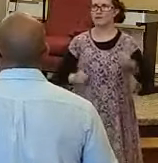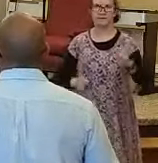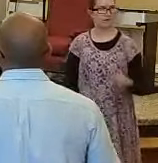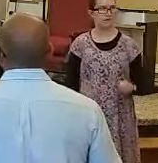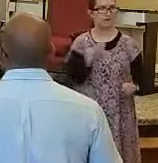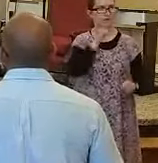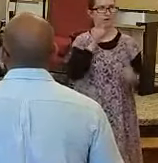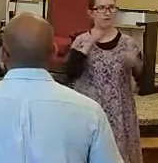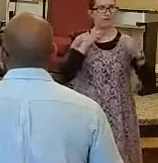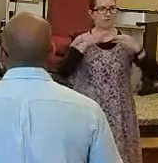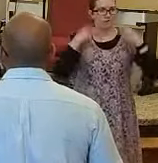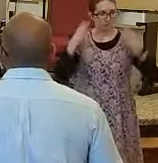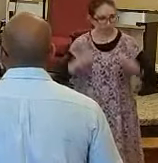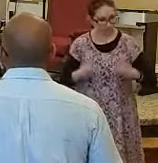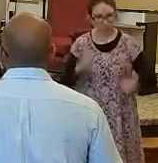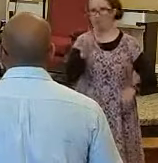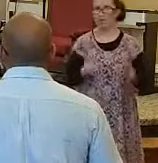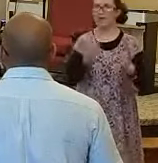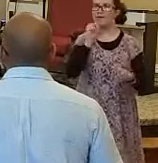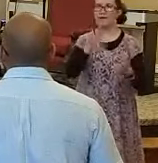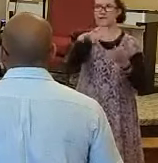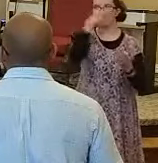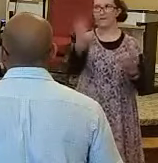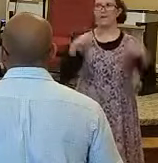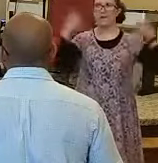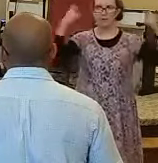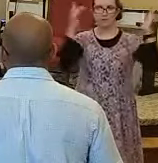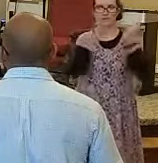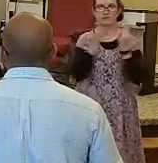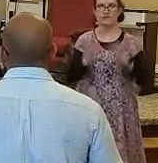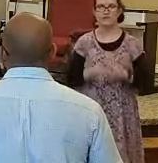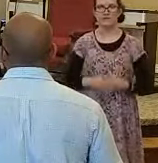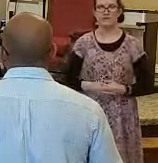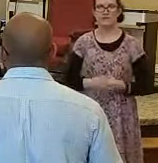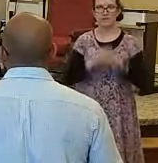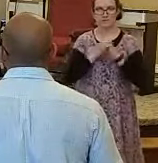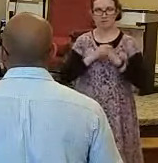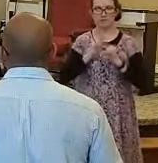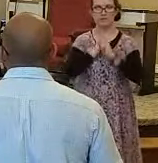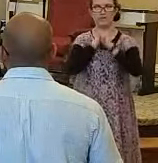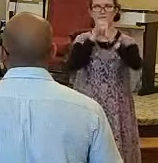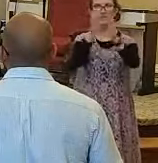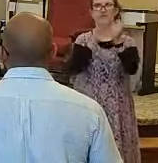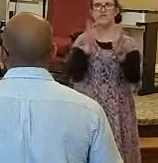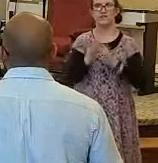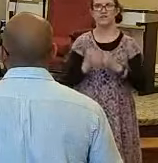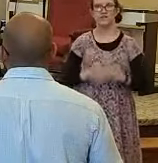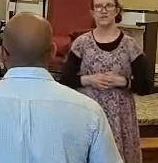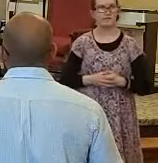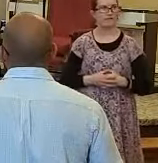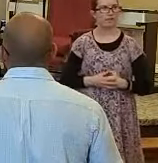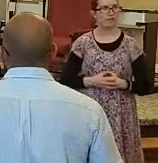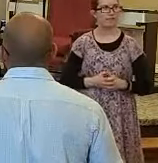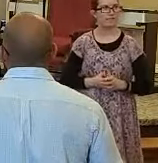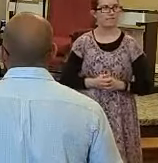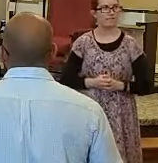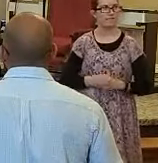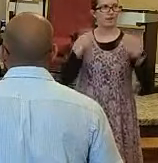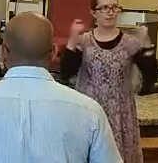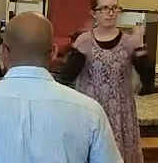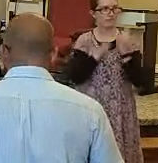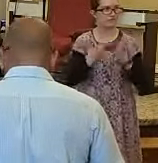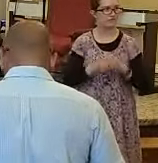and not grow weary. They will walk and not faint. Hallelujah, Jesus. Amen. When you trust Jesus, amen. Hallelujah,